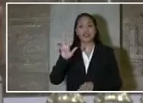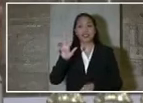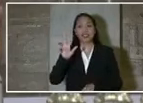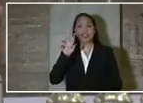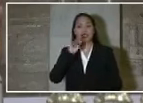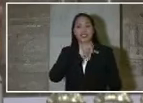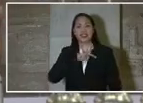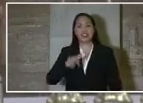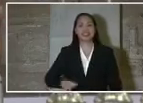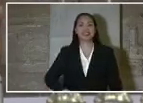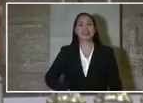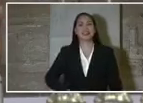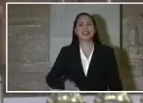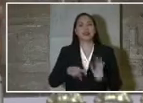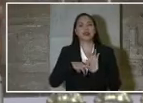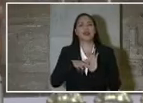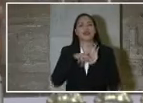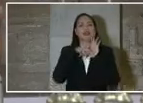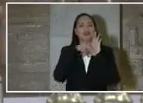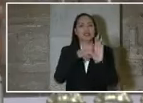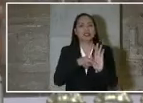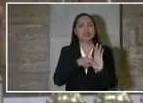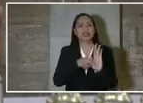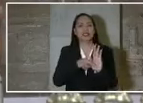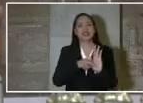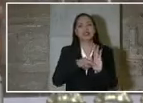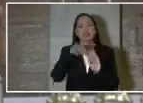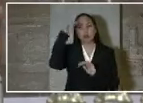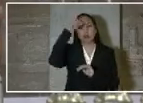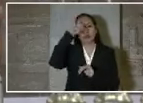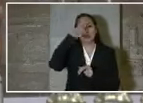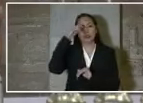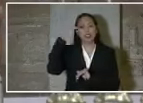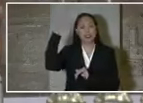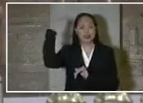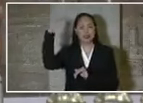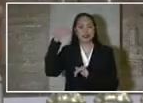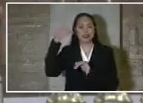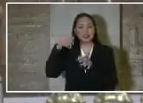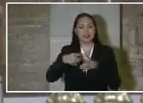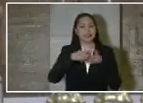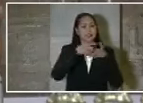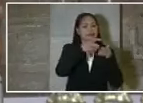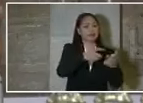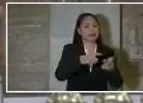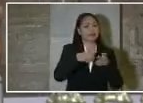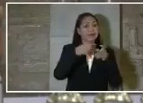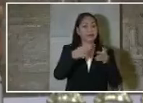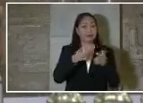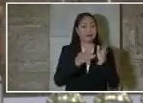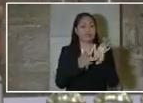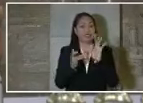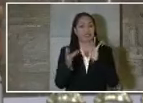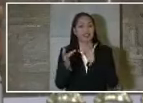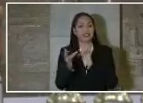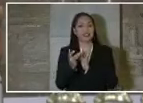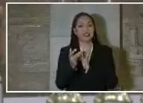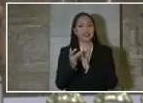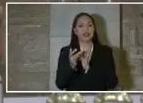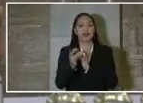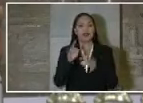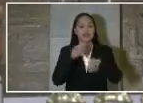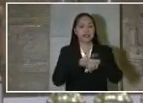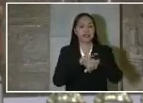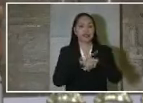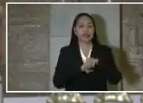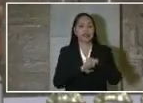representing the Magi who brought gifts to Jesus when the Lord was